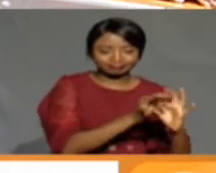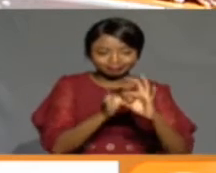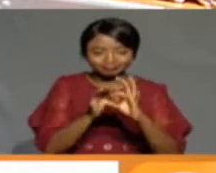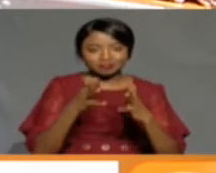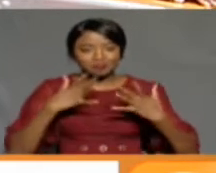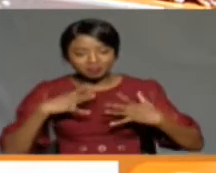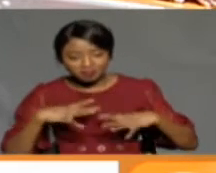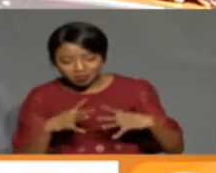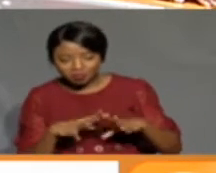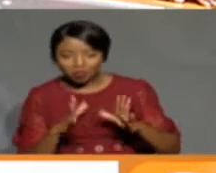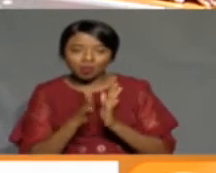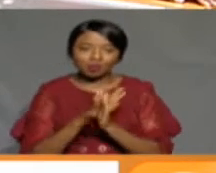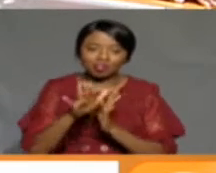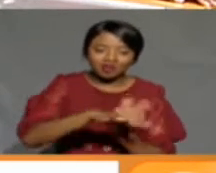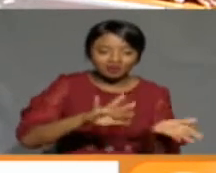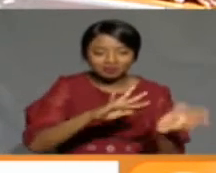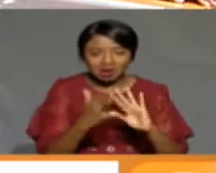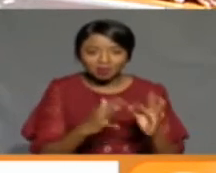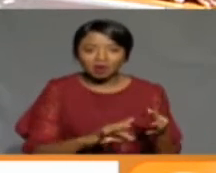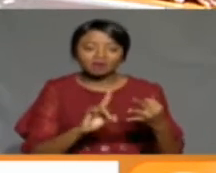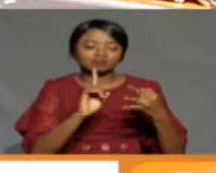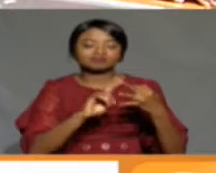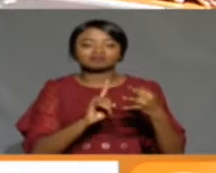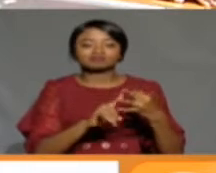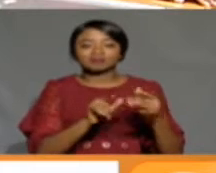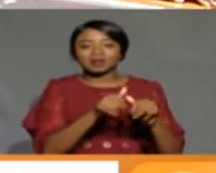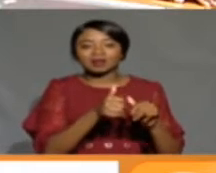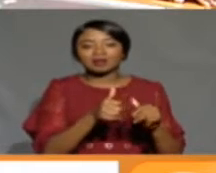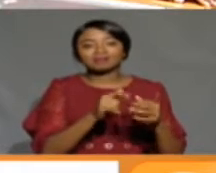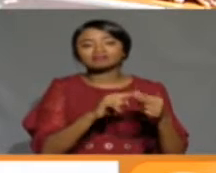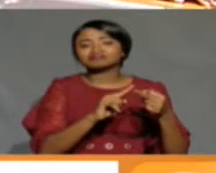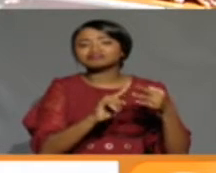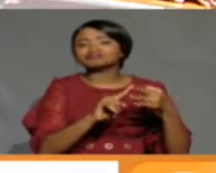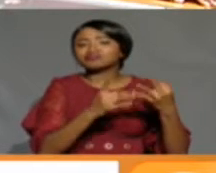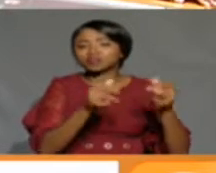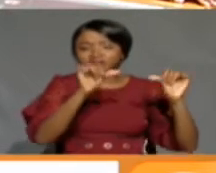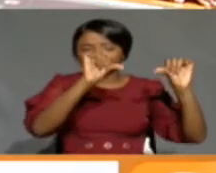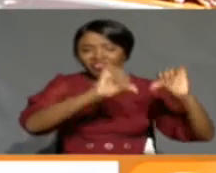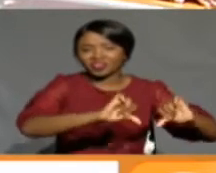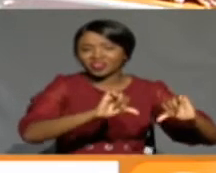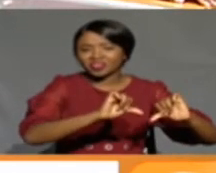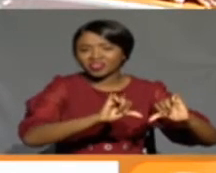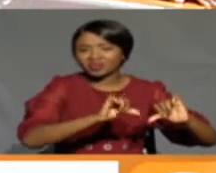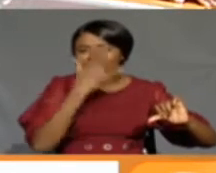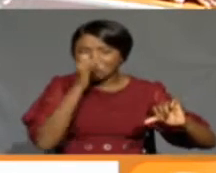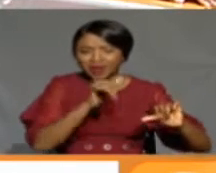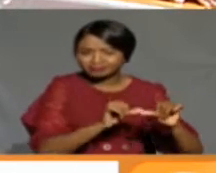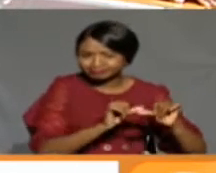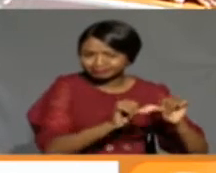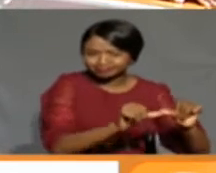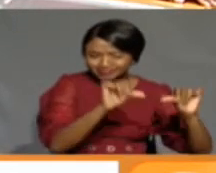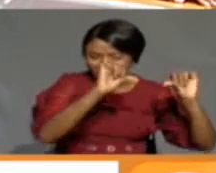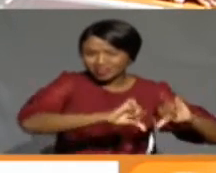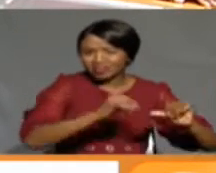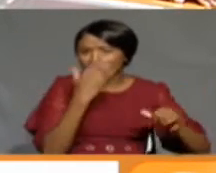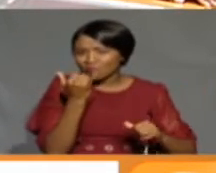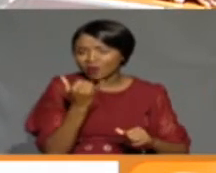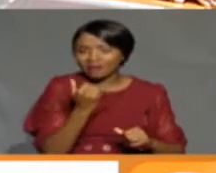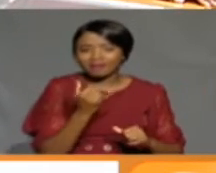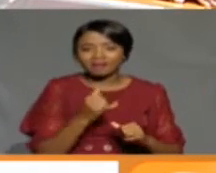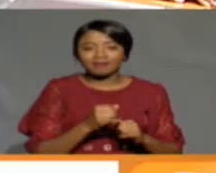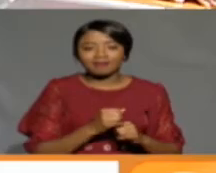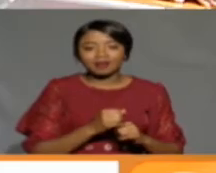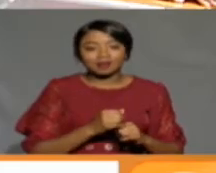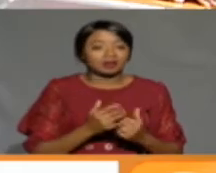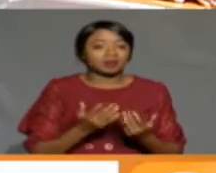environmental concerns. Mm-hmm. But now let's deal with the demerits. Okay. And I'll take you. One is the we will have